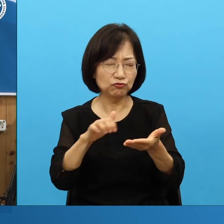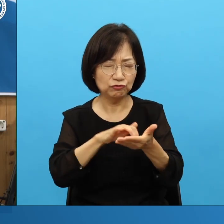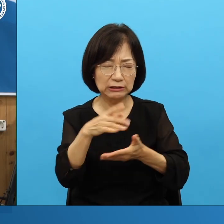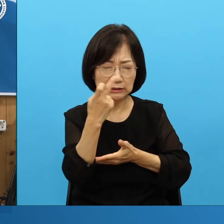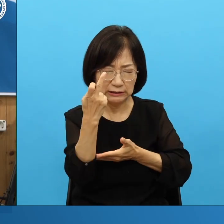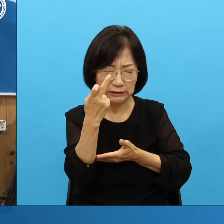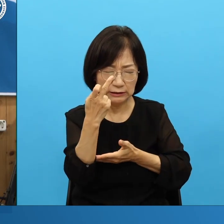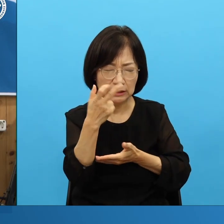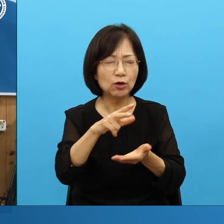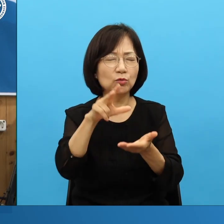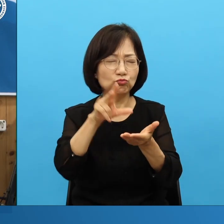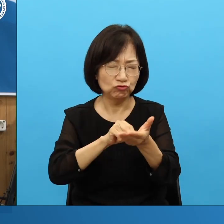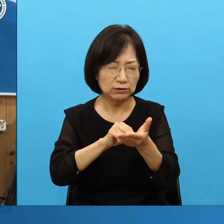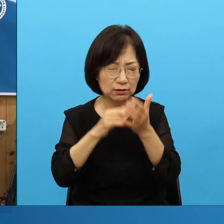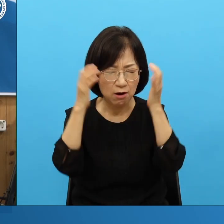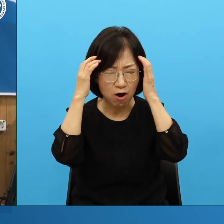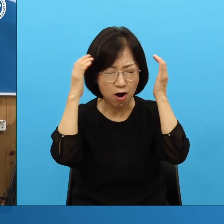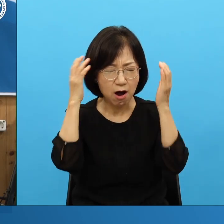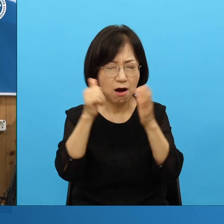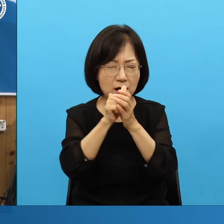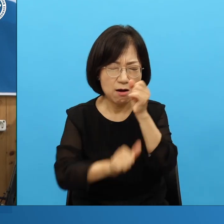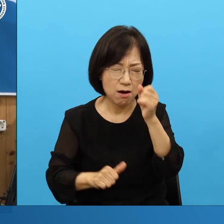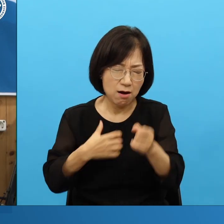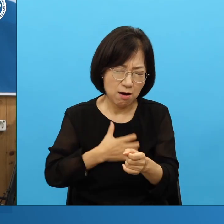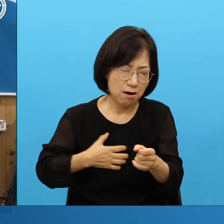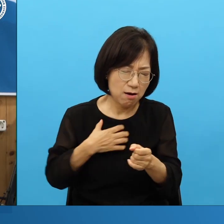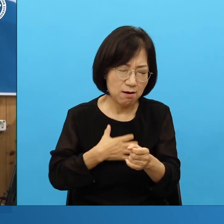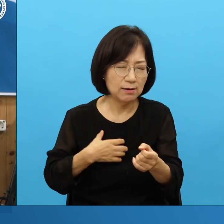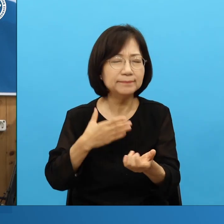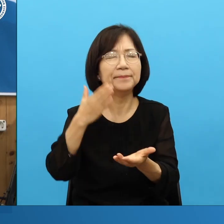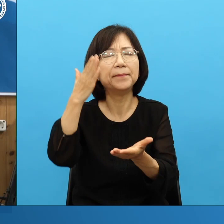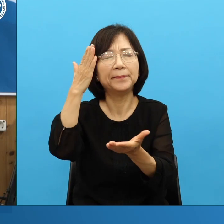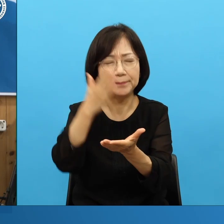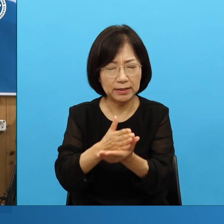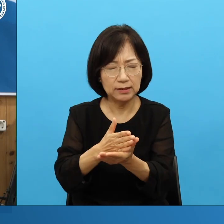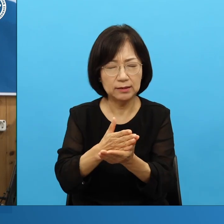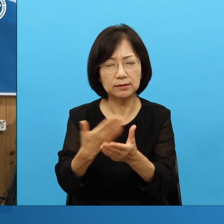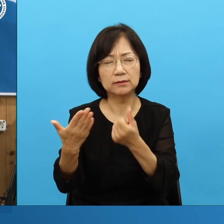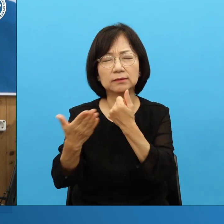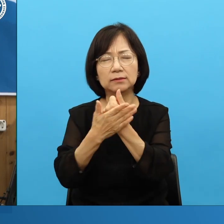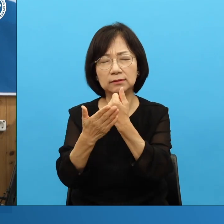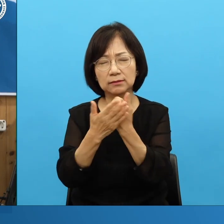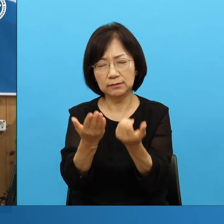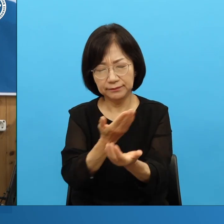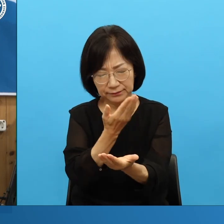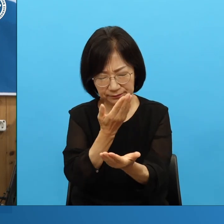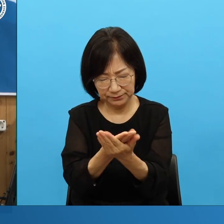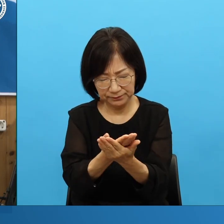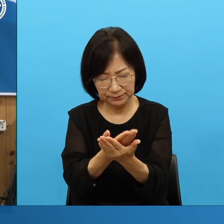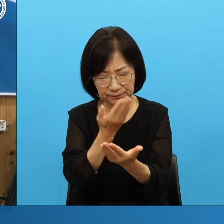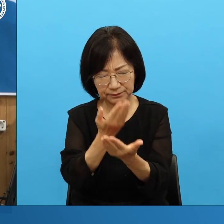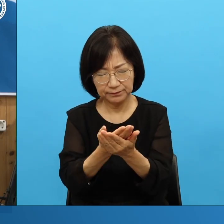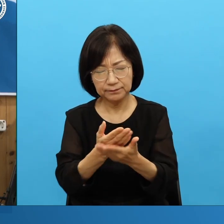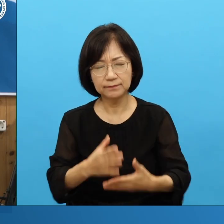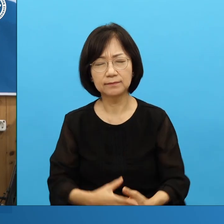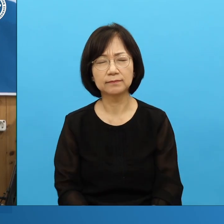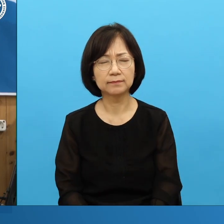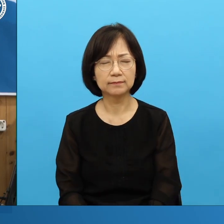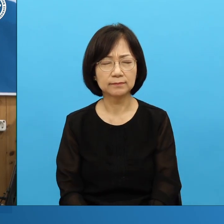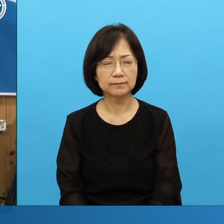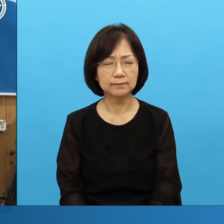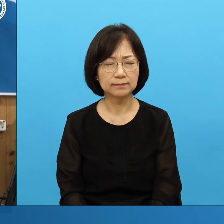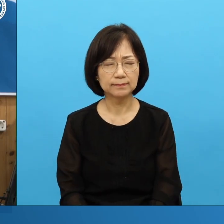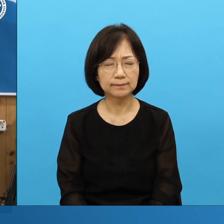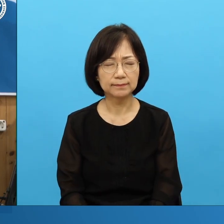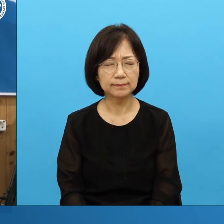was finished, may we meet and experience God personally and live no longer getting lost within the 12 problems with the absolute gospel and the absolute faith that you